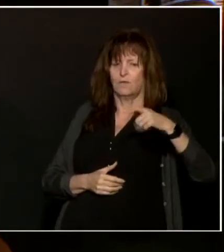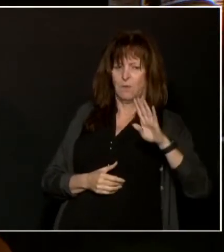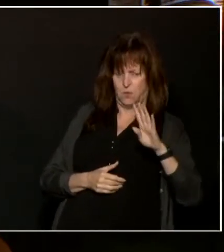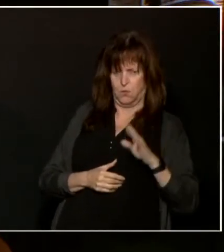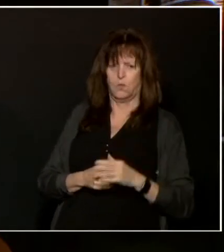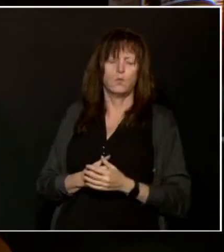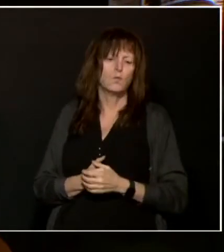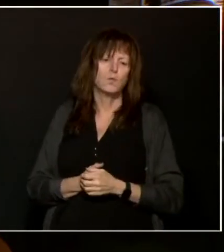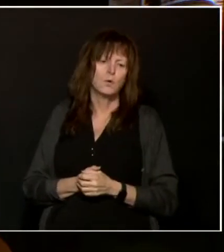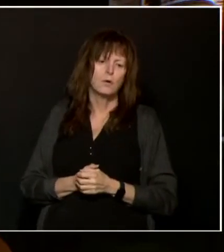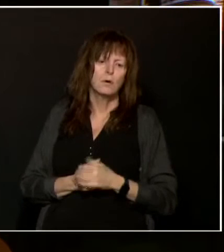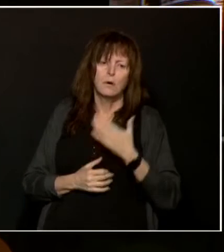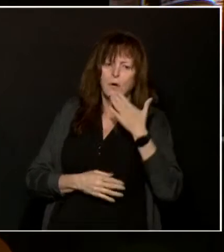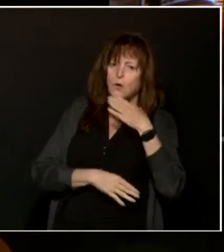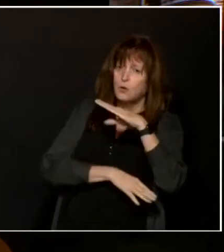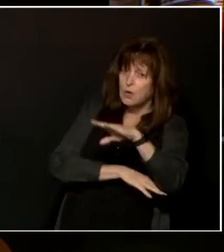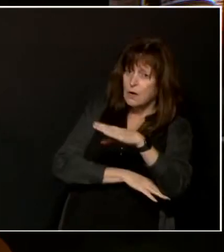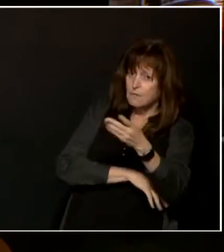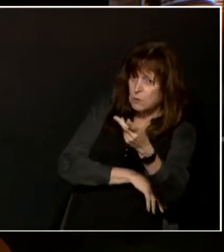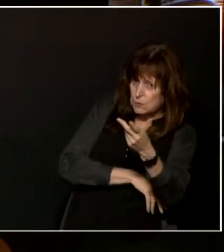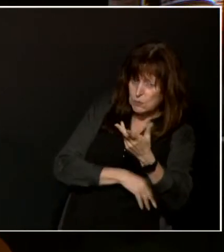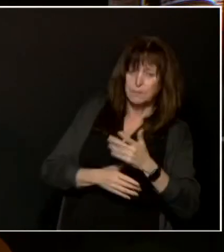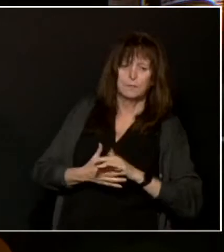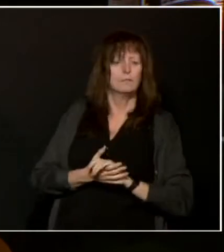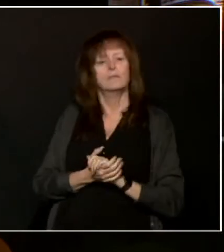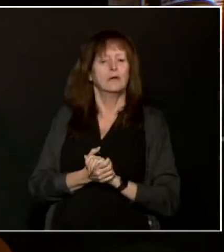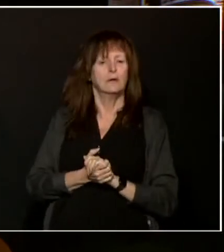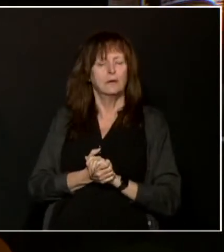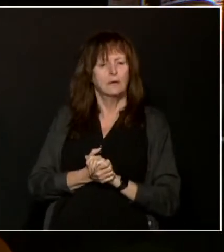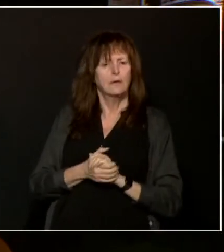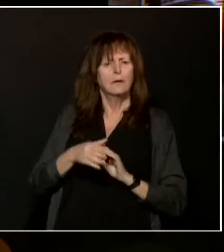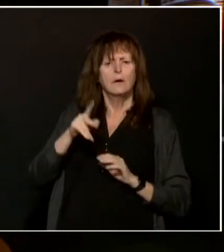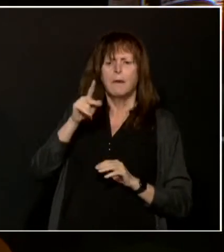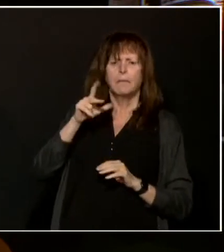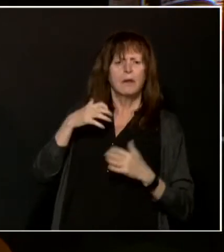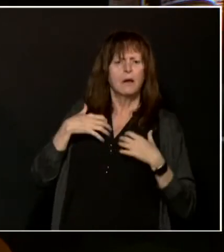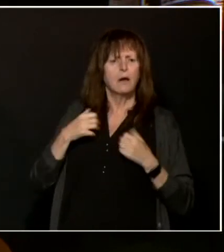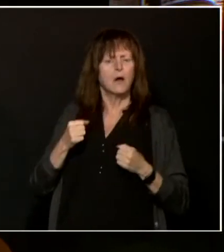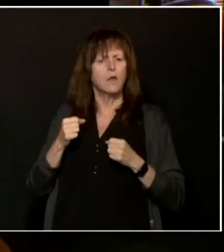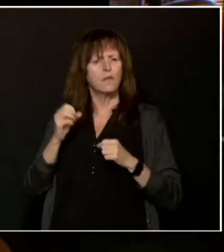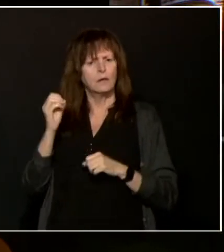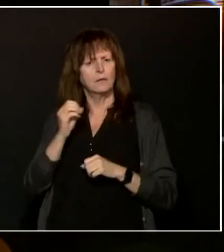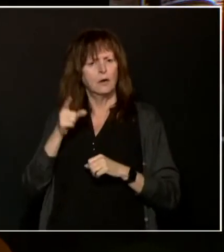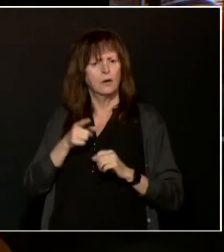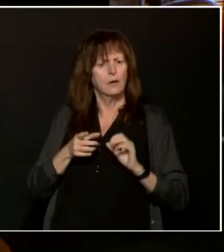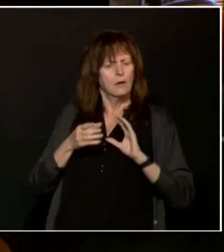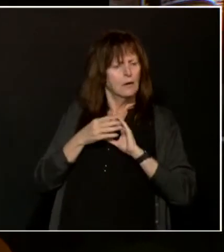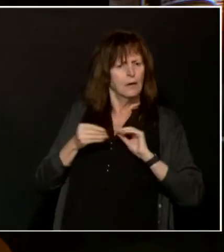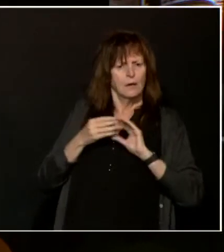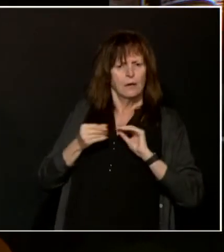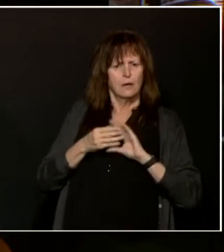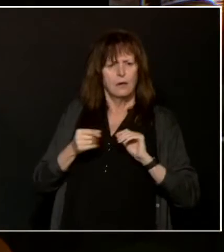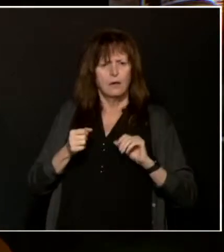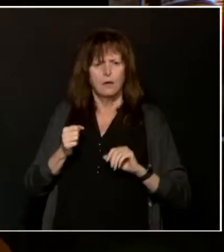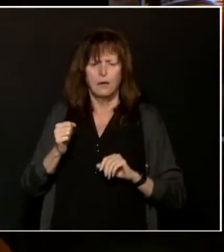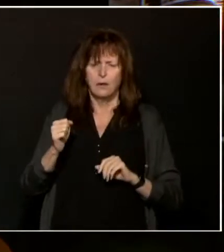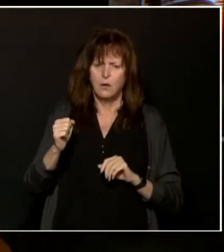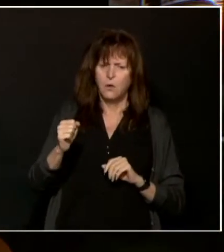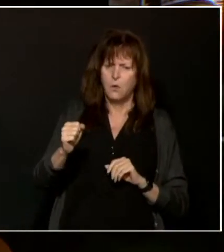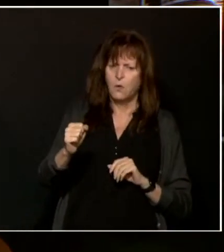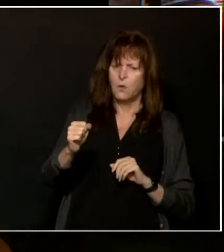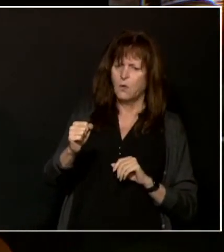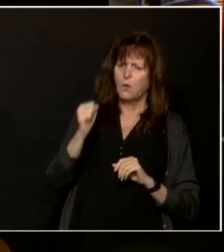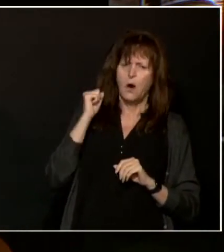Good afternoon, doctors. Public Health Ontario says they will not implement a mass screening protocol for the B1617